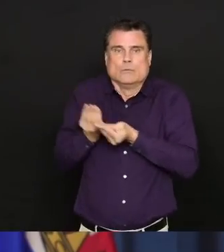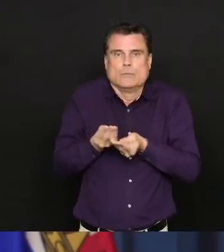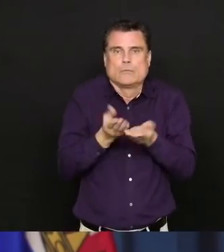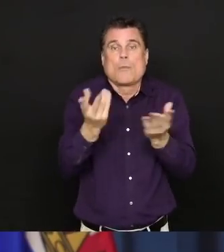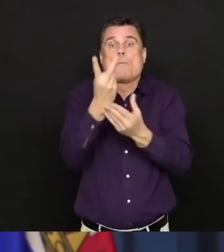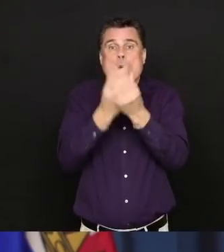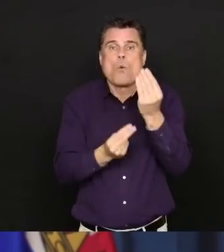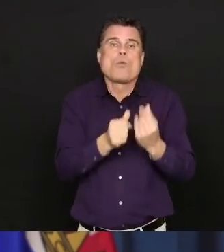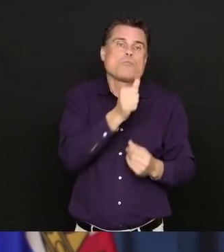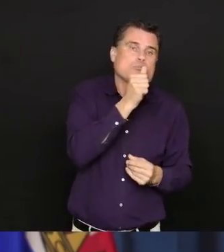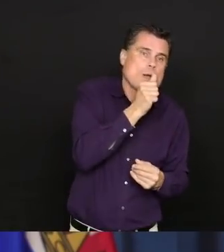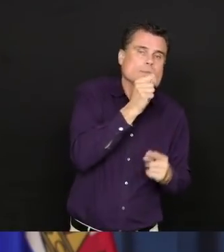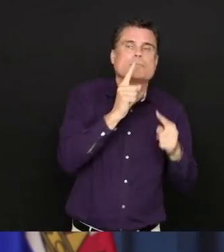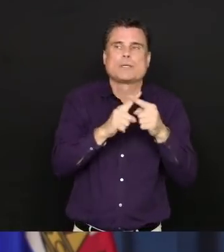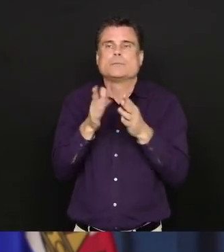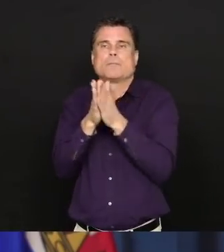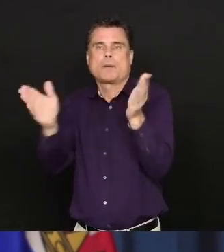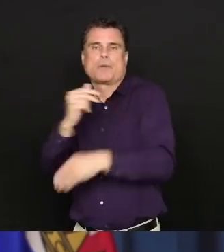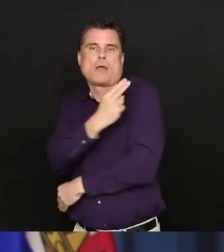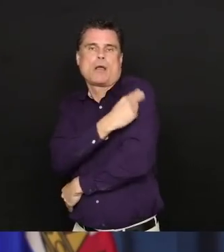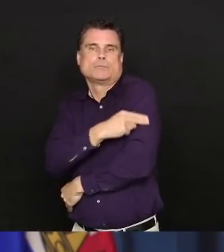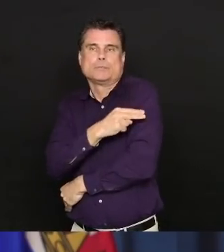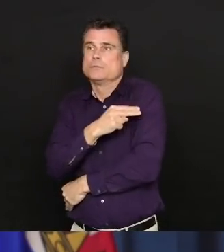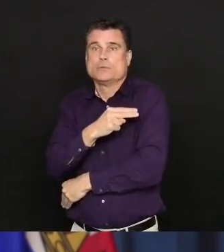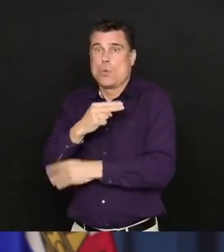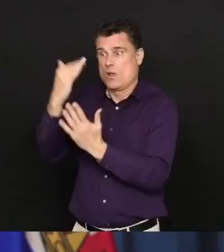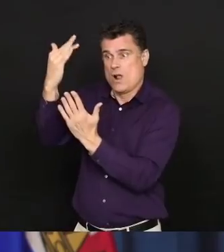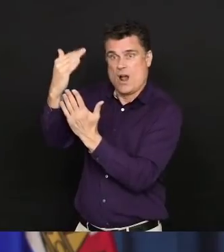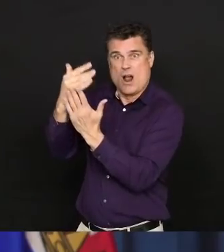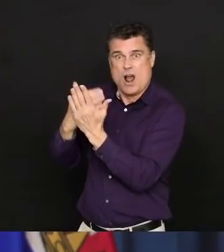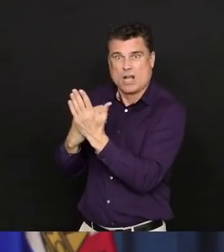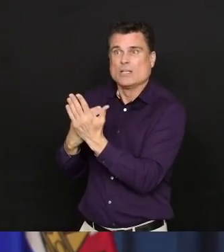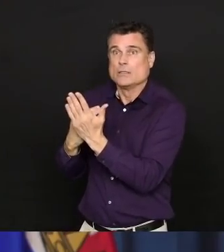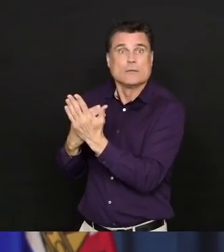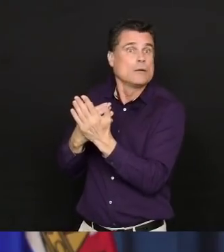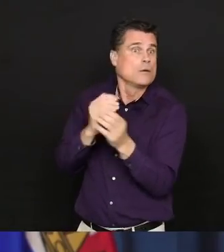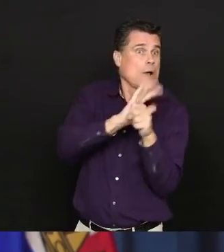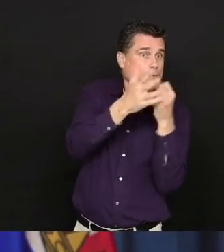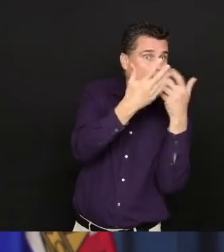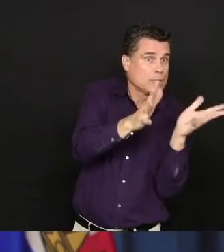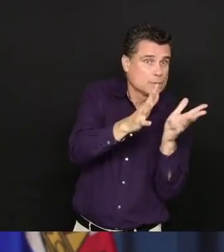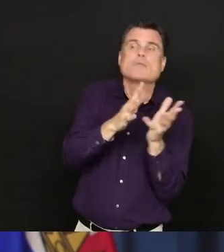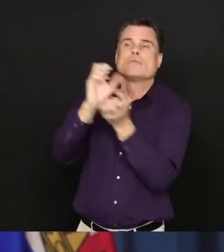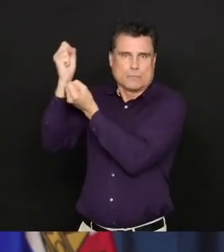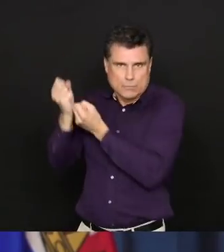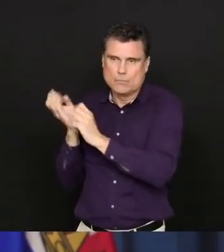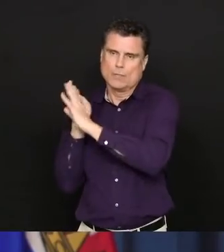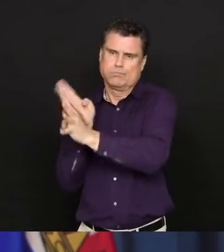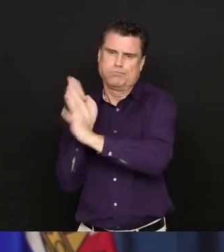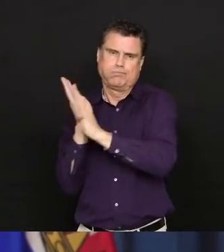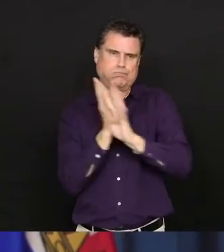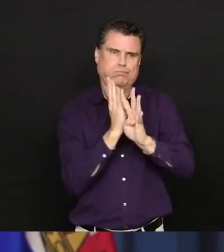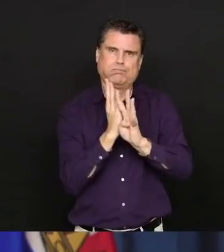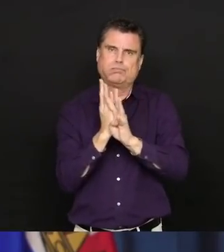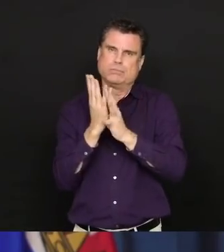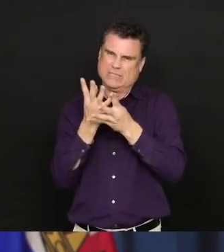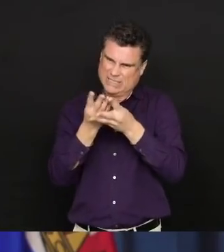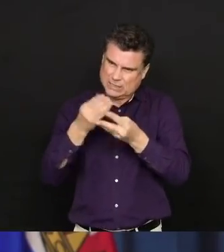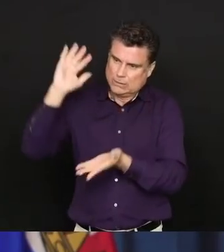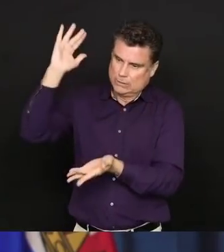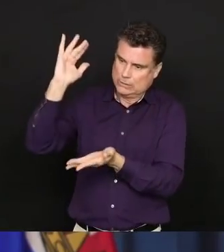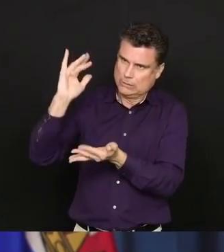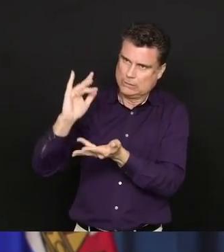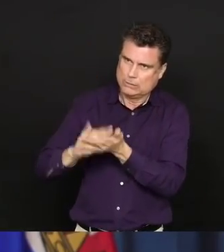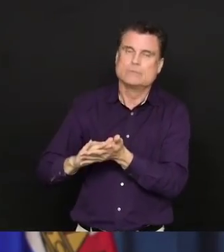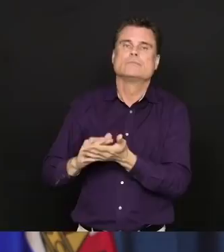to work very hard, and there is some good news and some very challenging news in those numbers. And on a day when people have passed away, it's